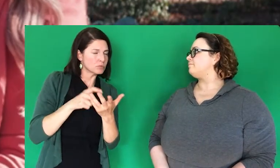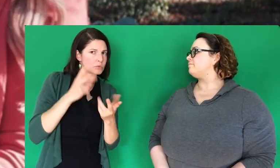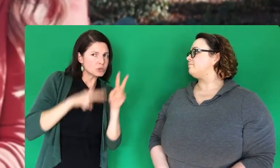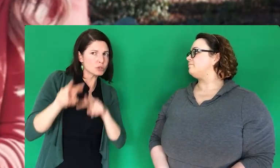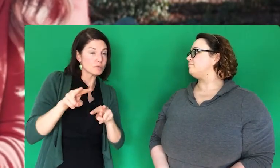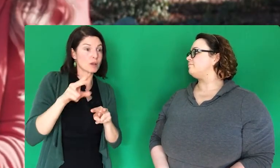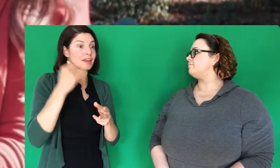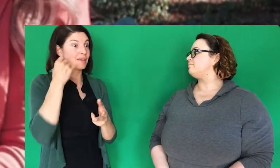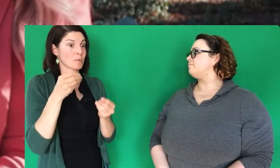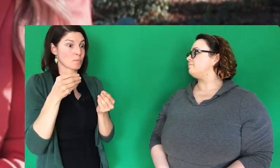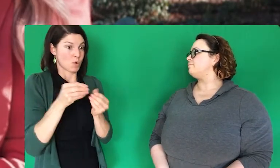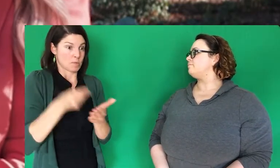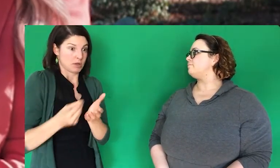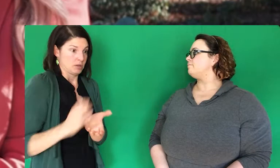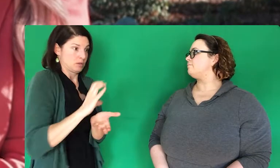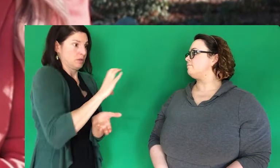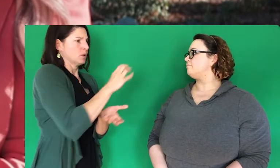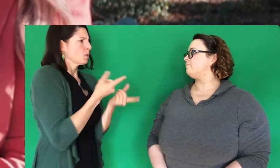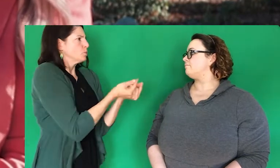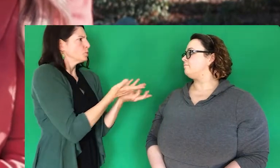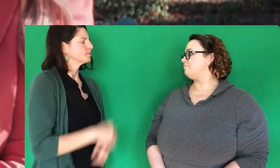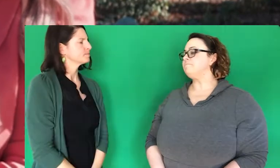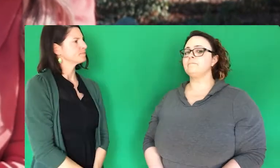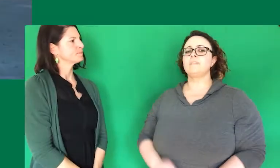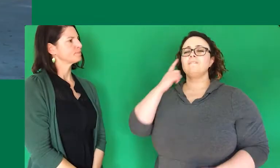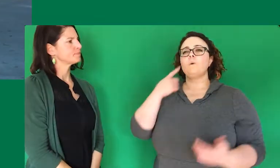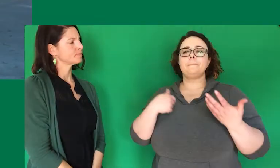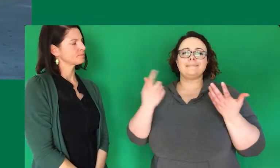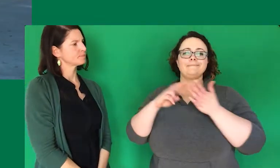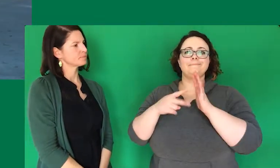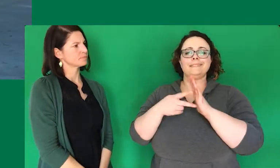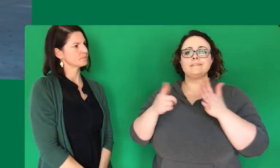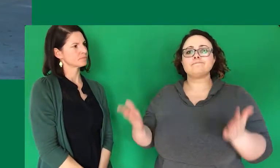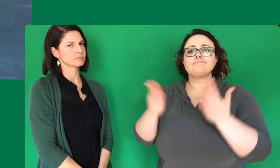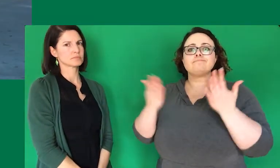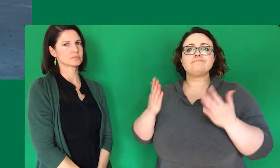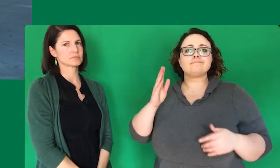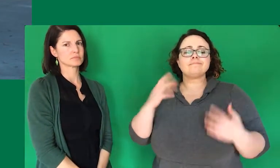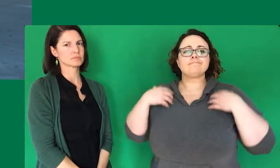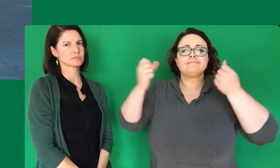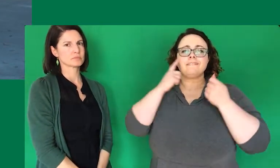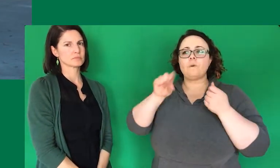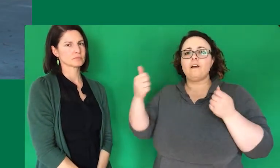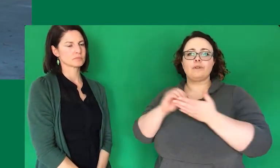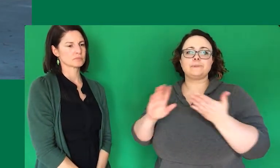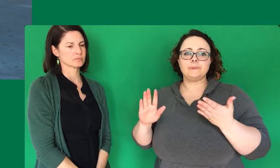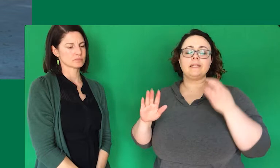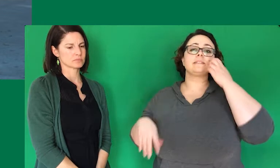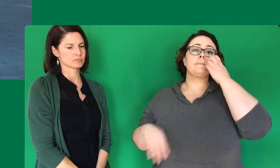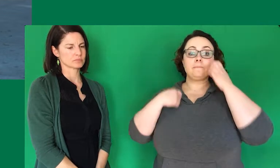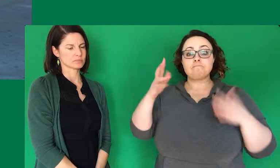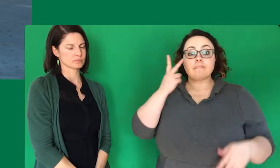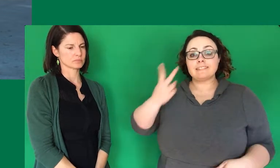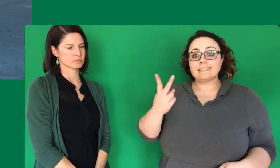or noticed with an increase of philanthropic support? Philanthropy to me means being able to promote the well-being of others.